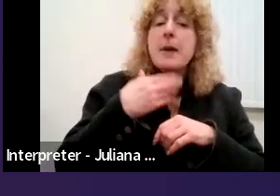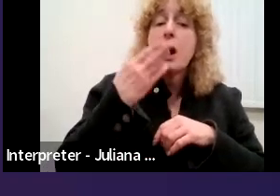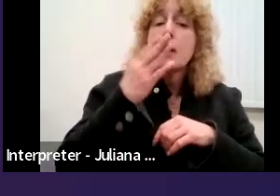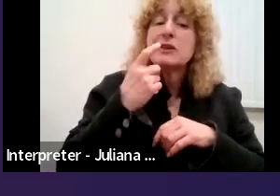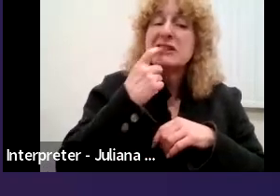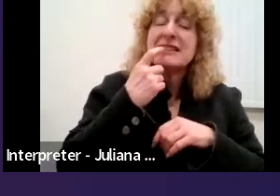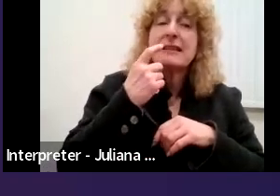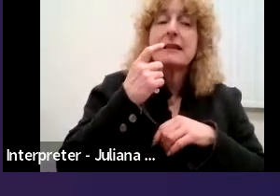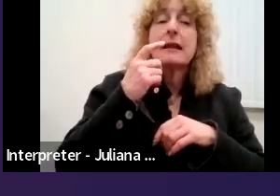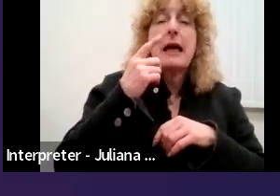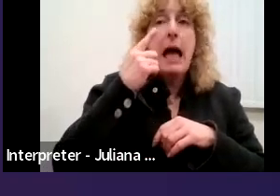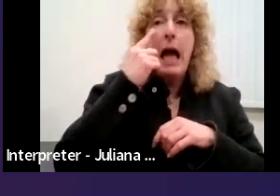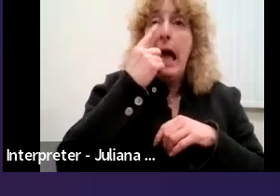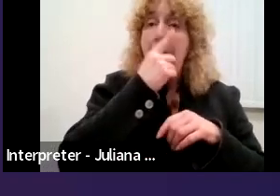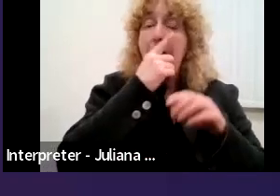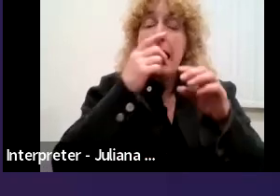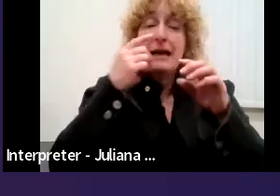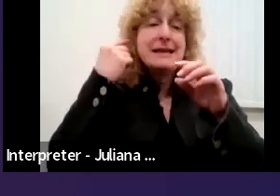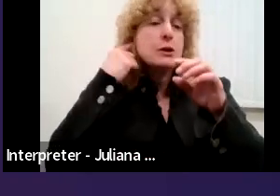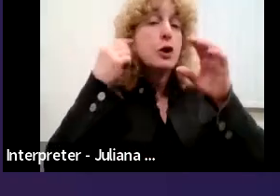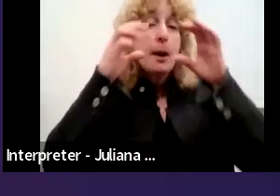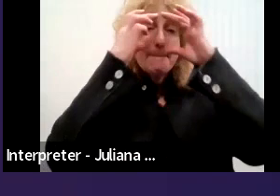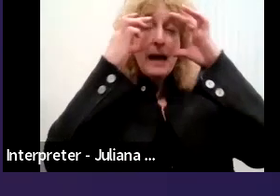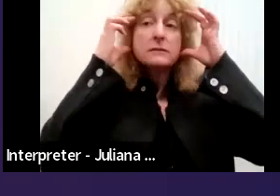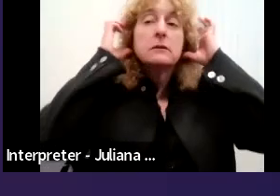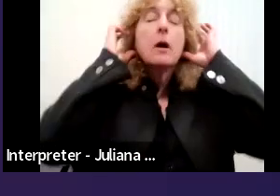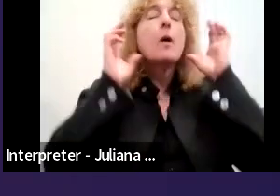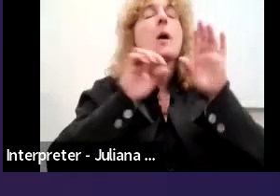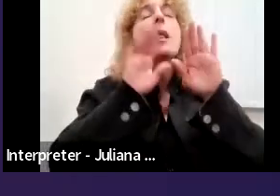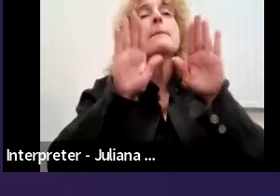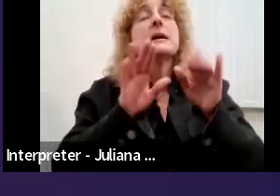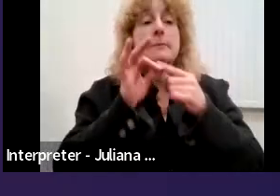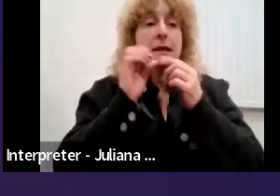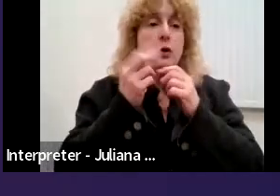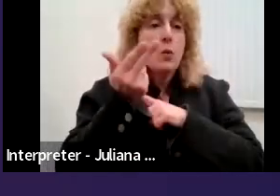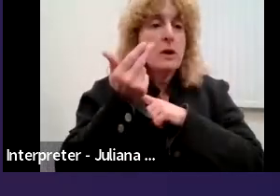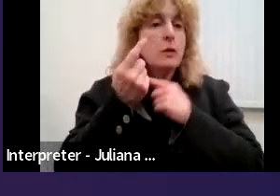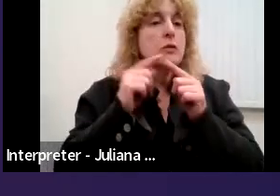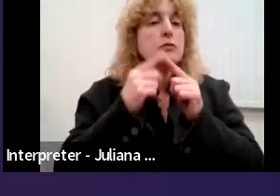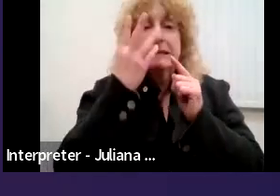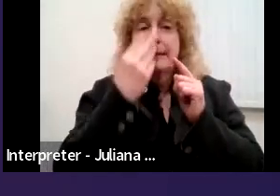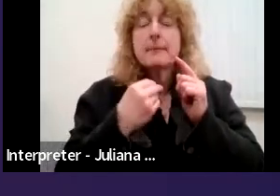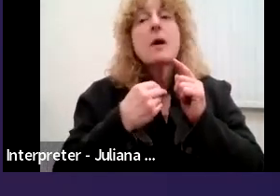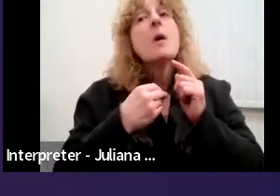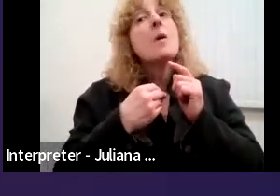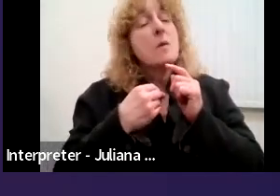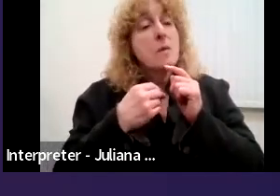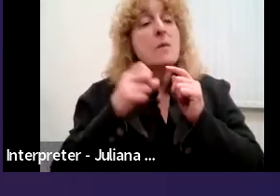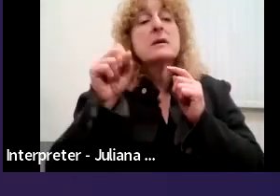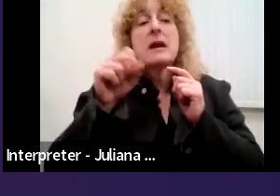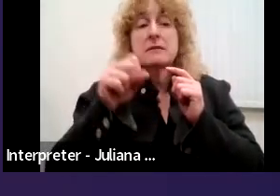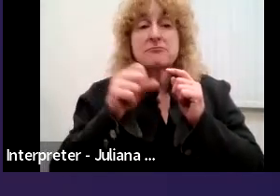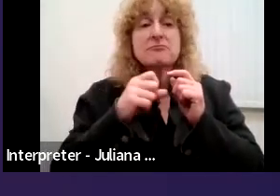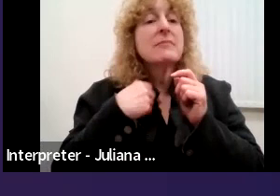eye/ear masks are amazing, especially in hotels trying to sleep. Oh, yeah. Mhm. Yes. I